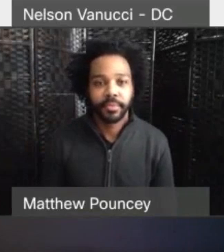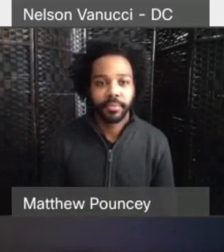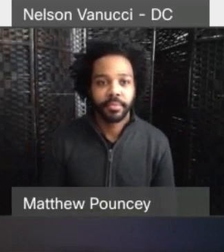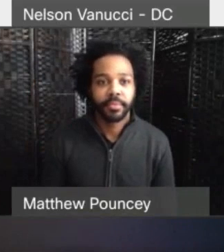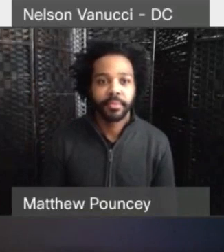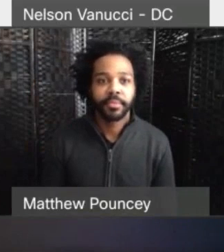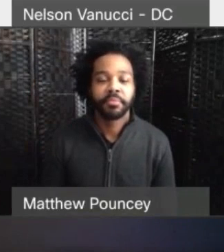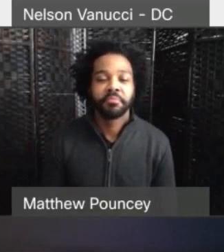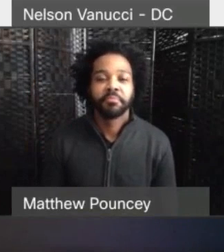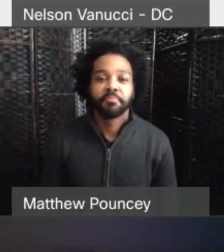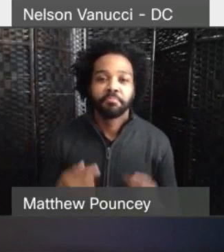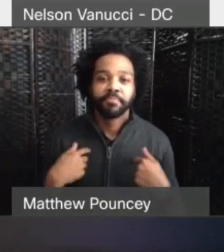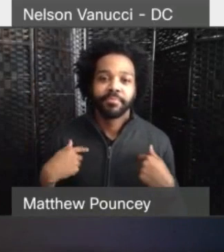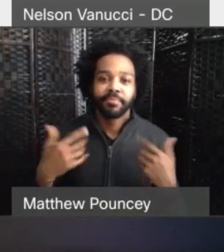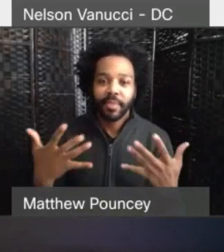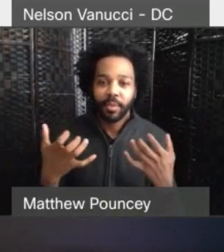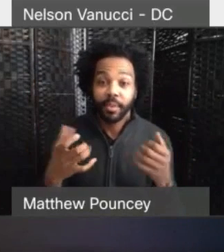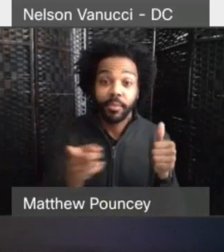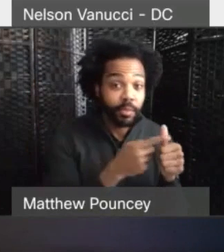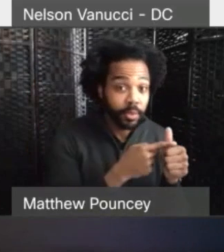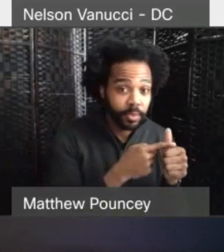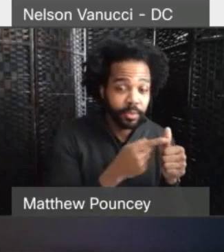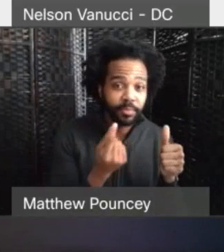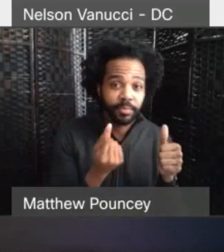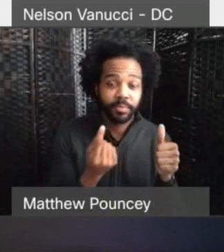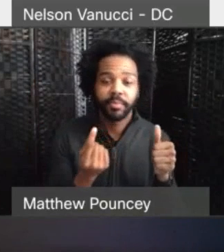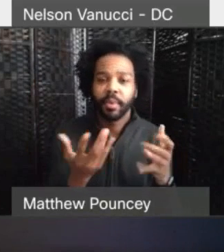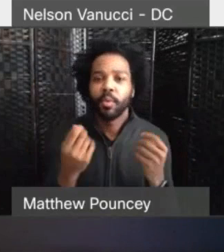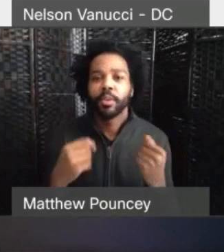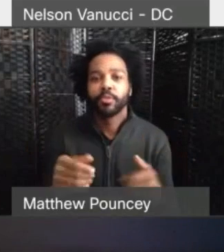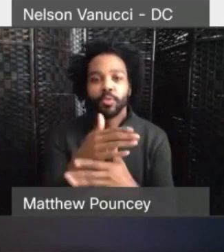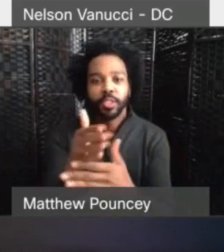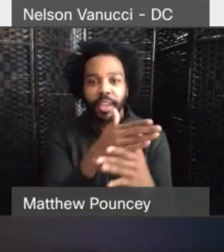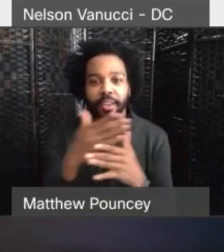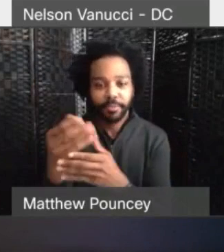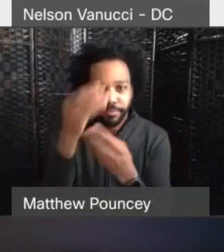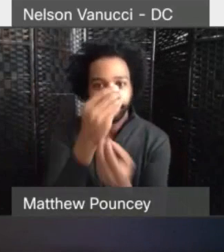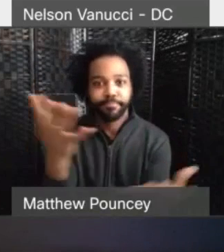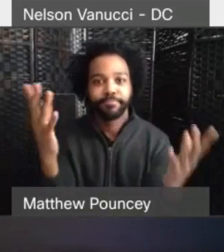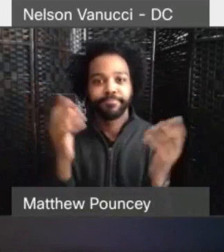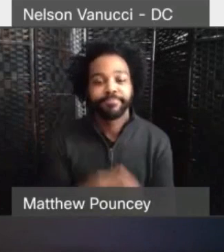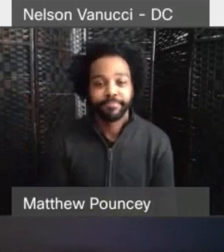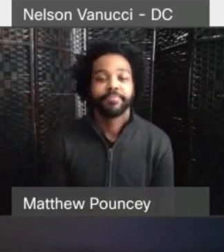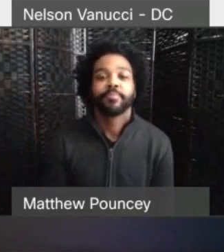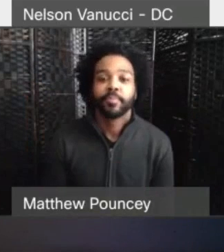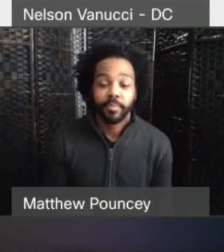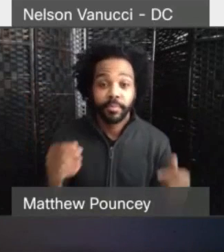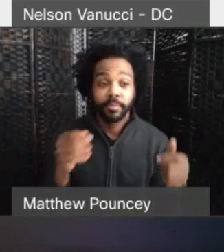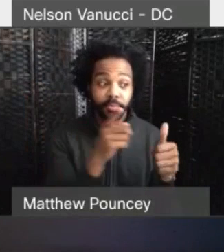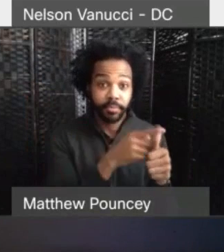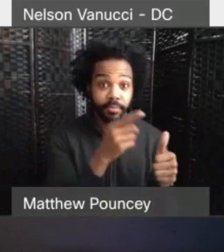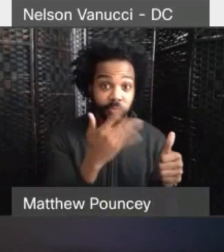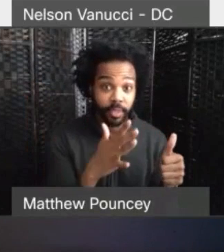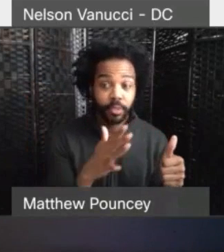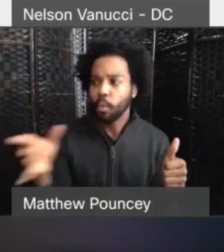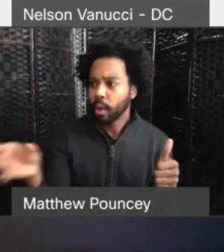just wanted to first share the data with people. And then we did receive one